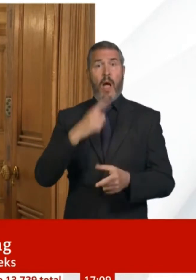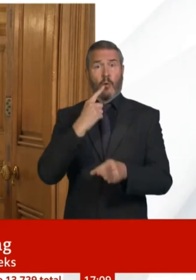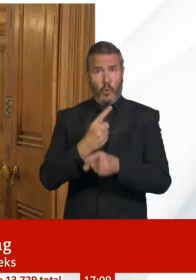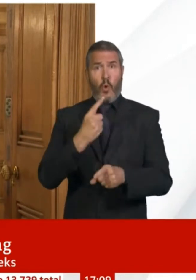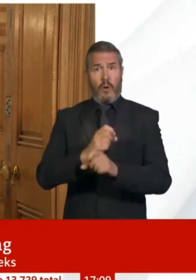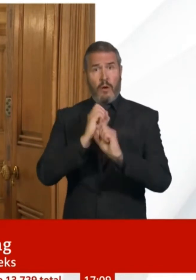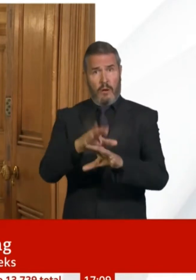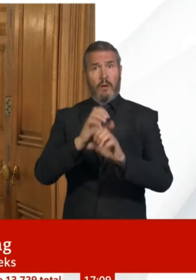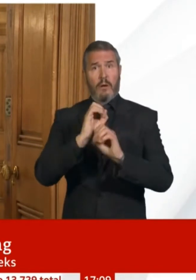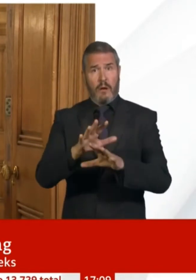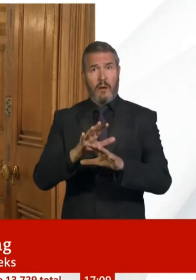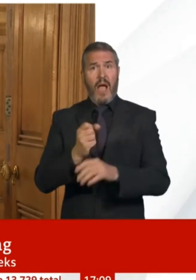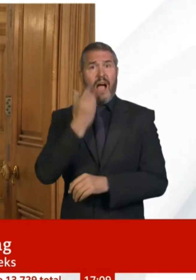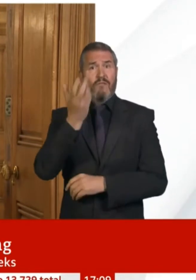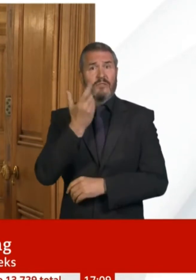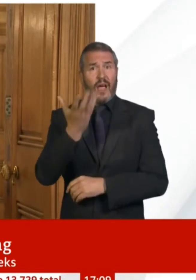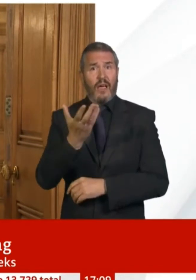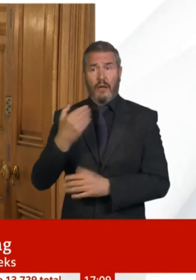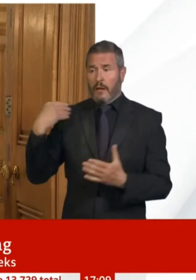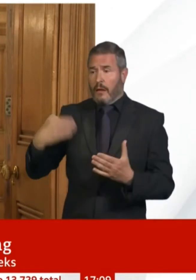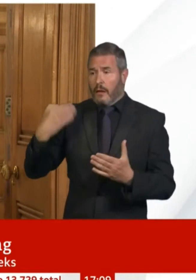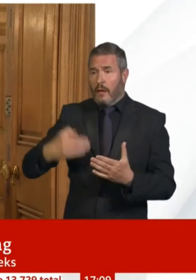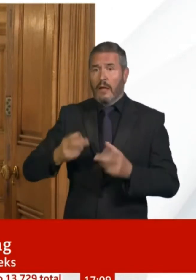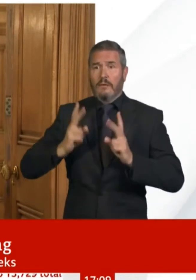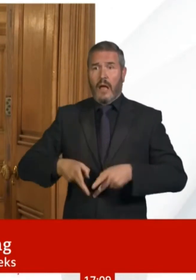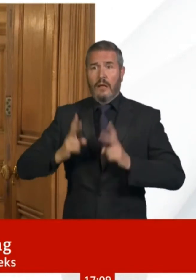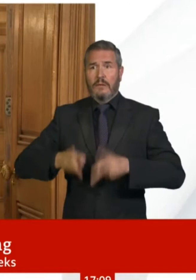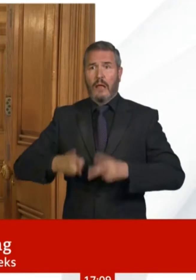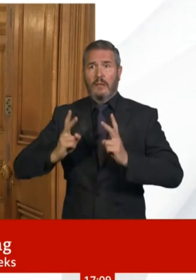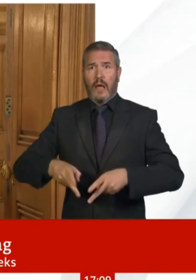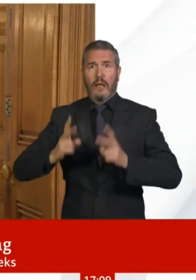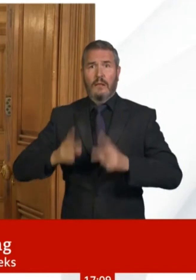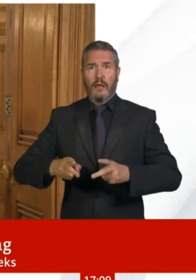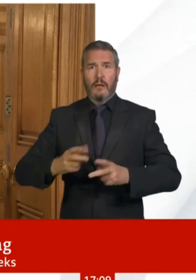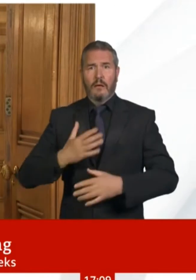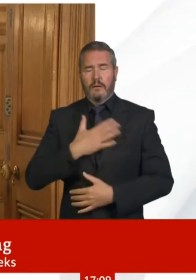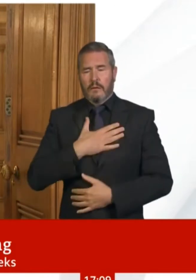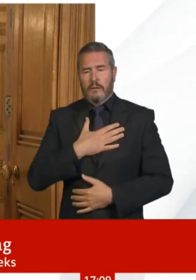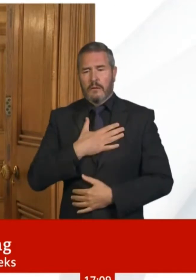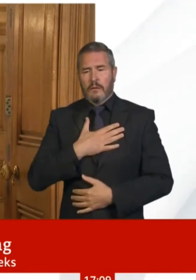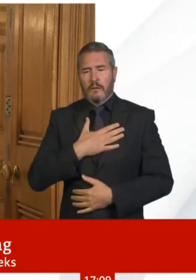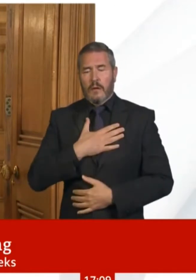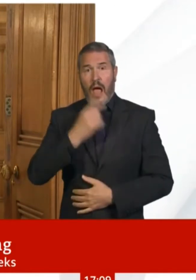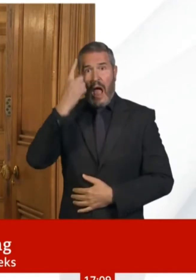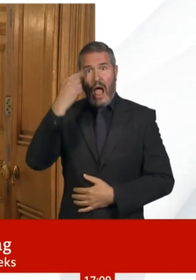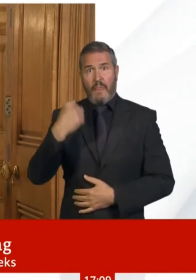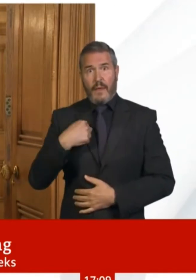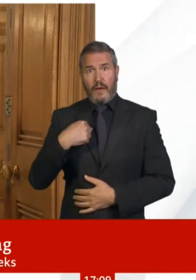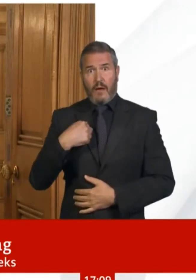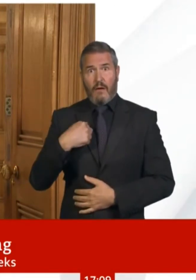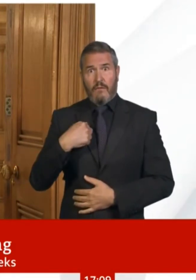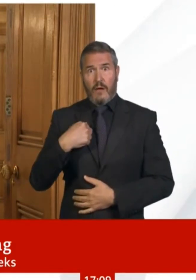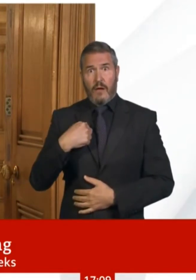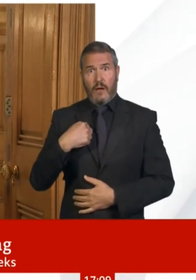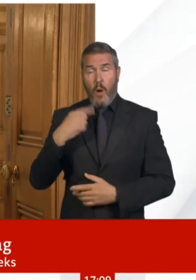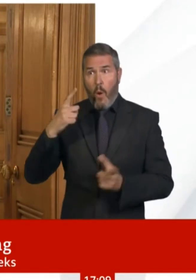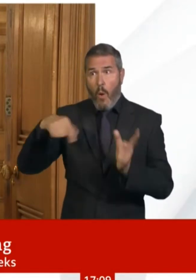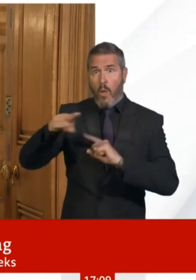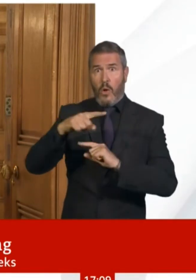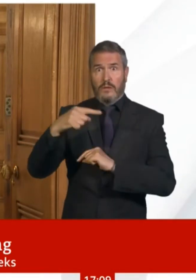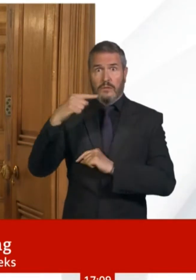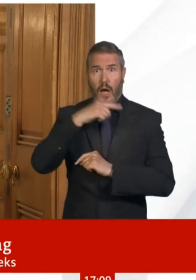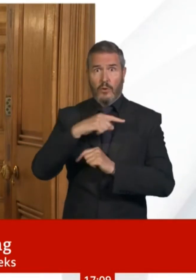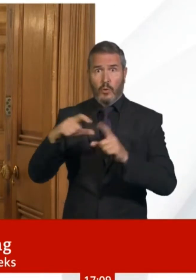people who have so sadly passed away, I walk away from here and I think about what their sons and their daughters must be going through right